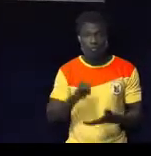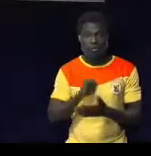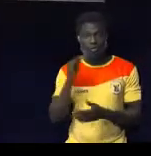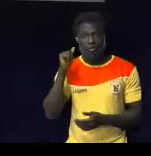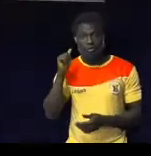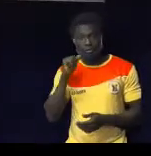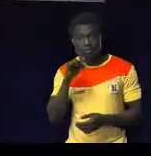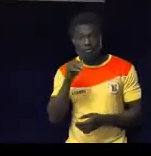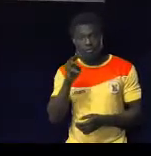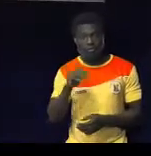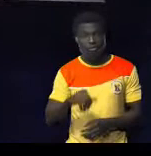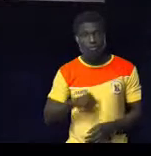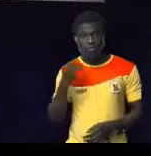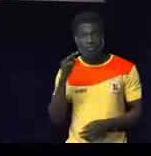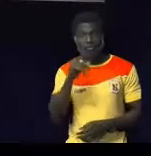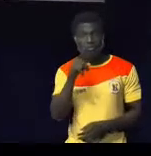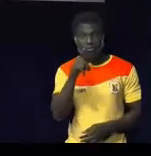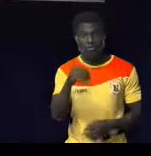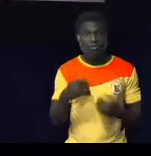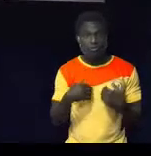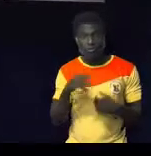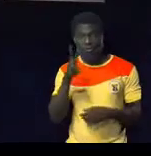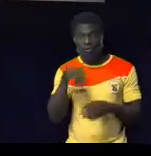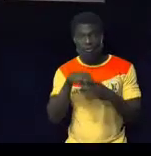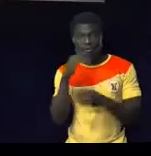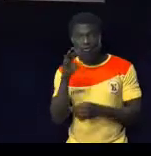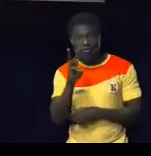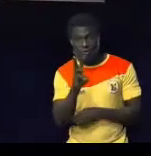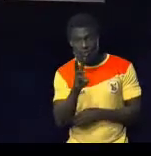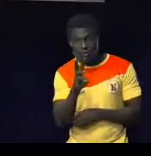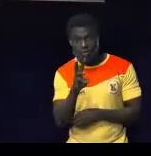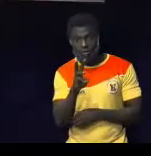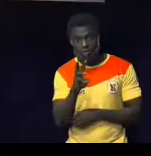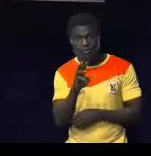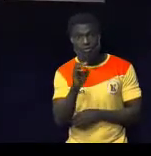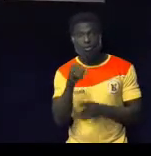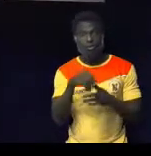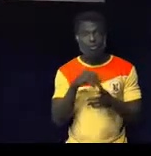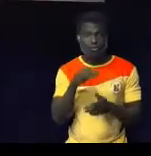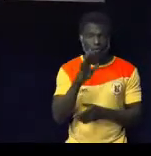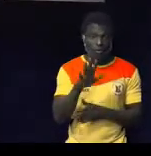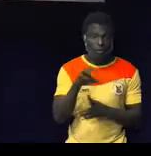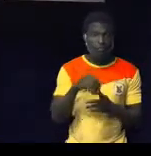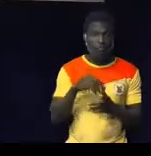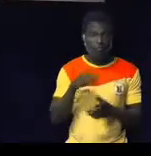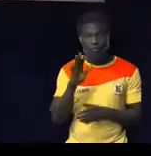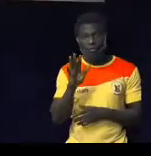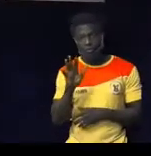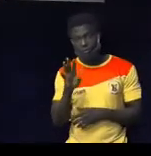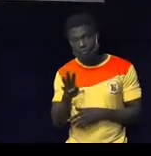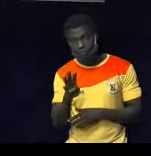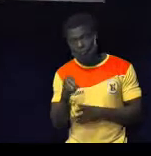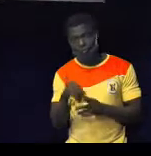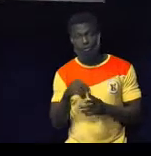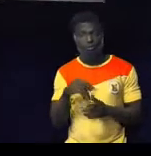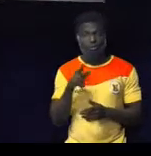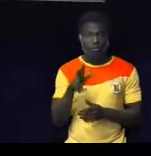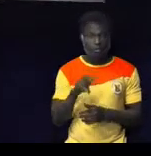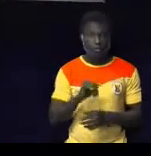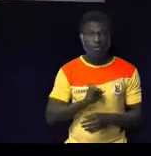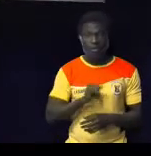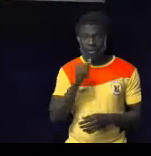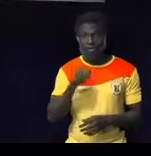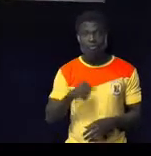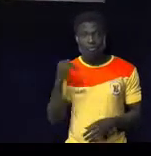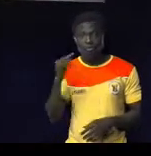That's why Auntie Fumi is always proud of you. You have 6 out of 6, or 5, or 4, or even